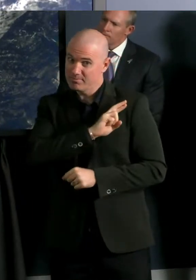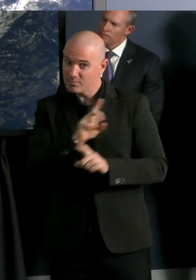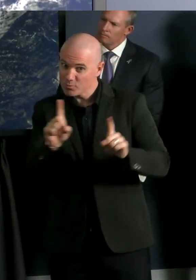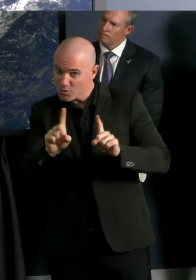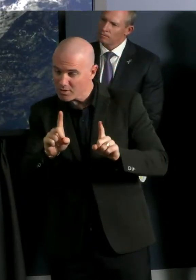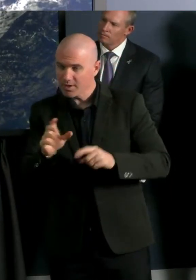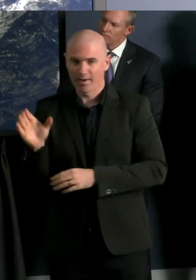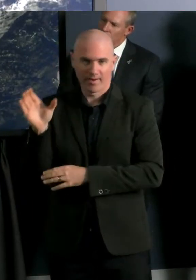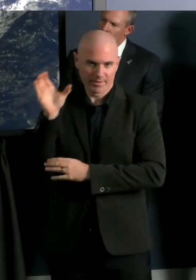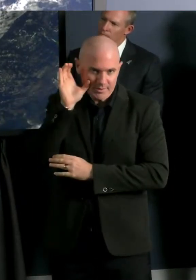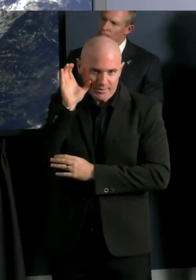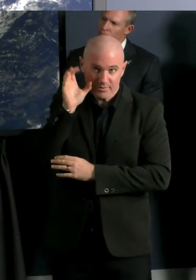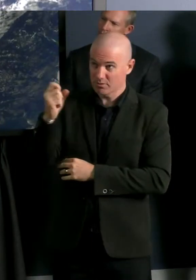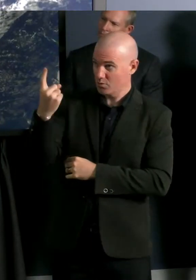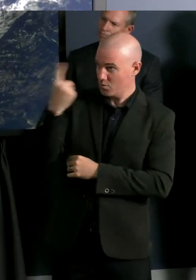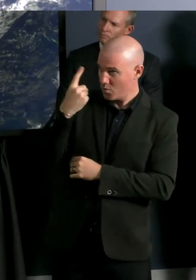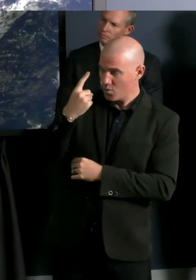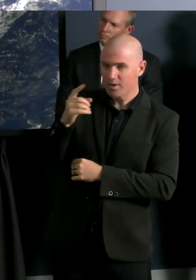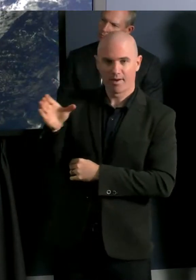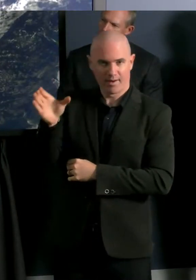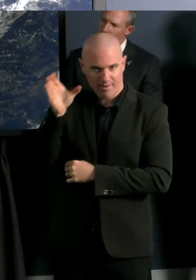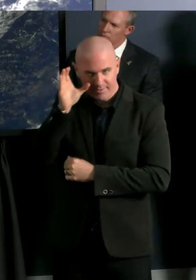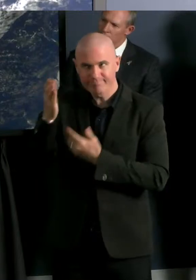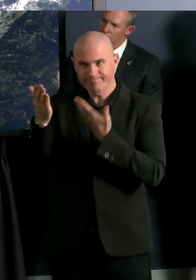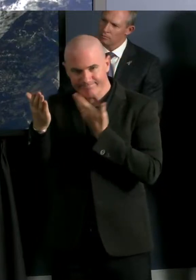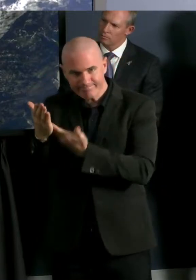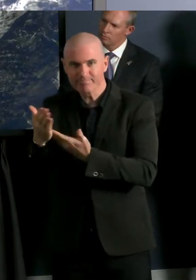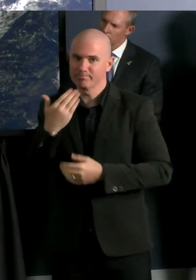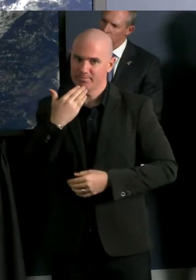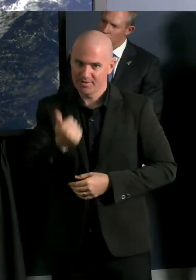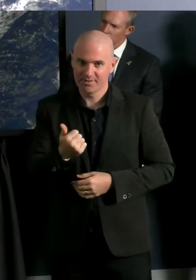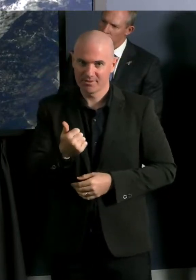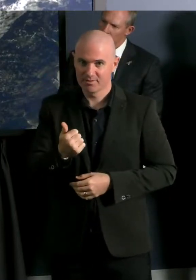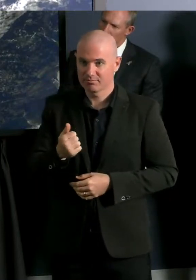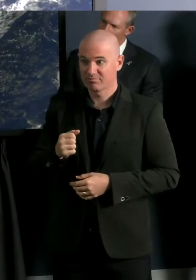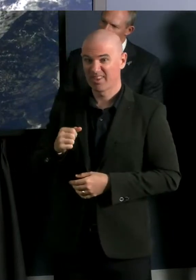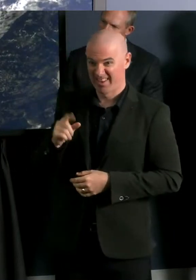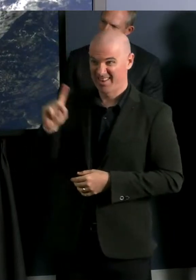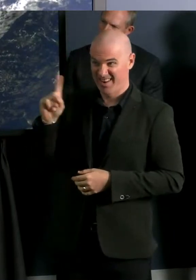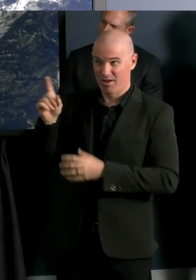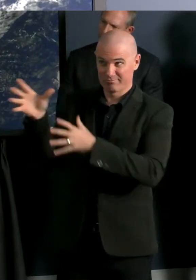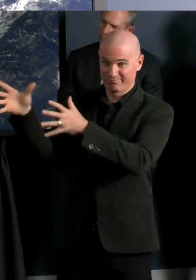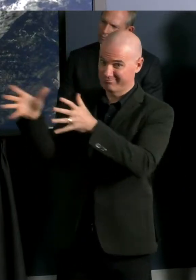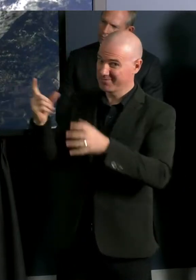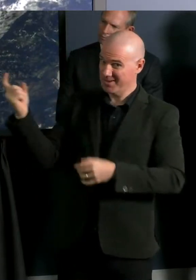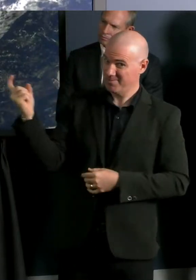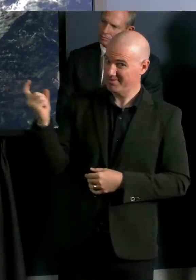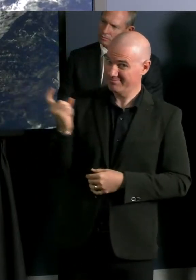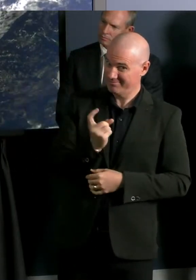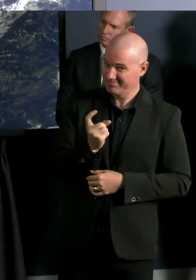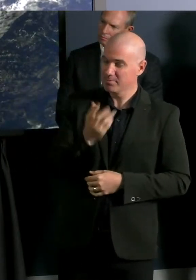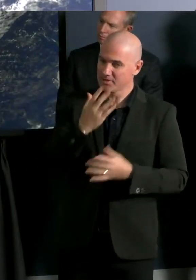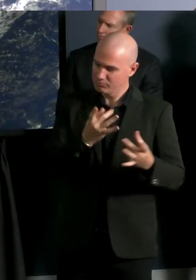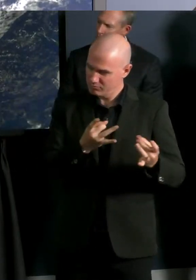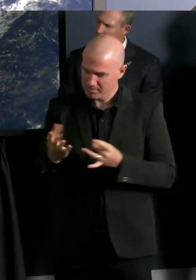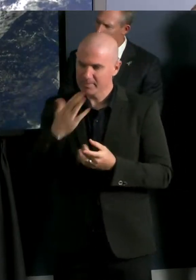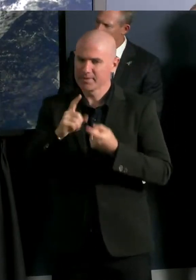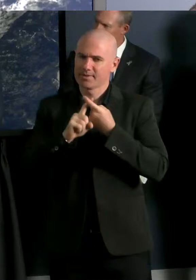yourself. Now is the time to act. Listen to the authorities. The storm is on its way. Be prepared. Keep